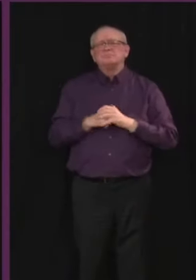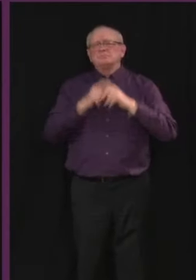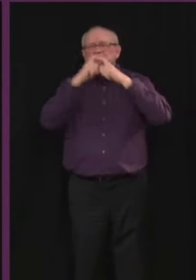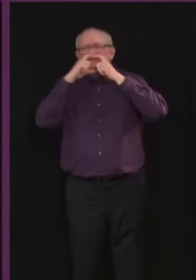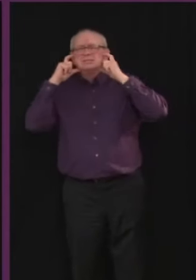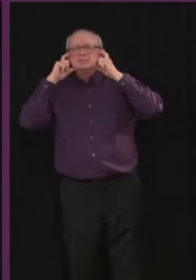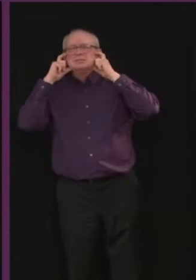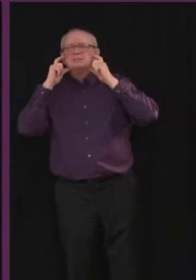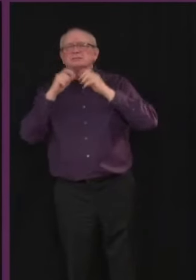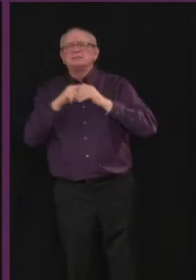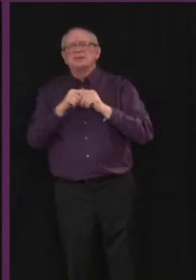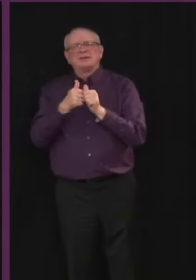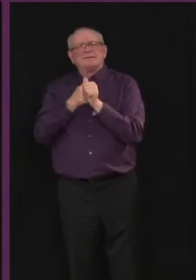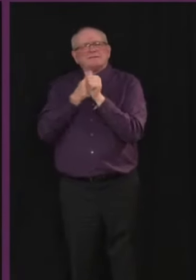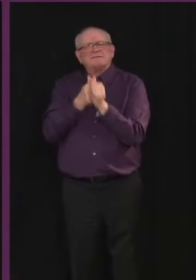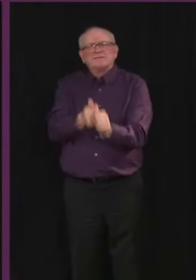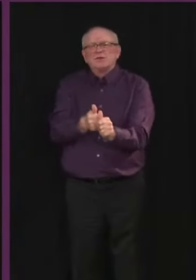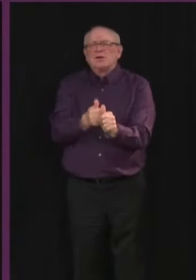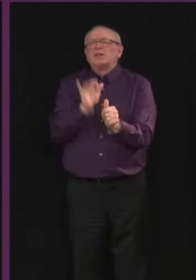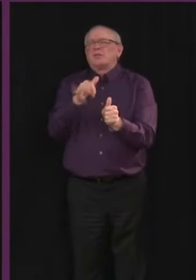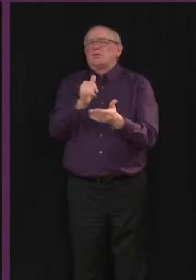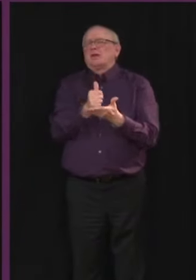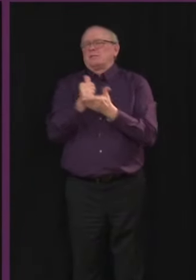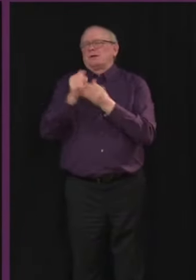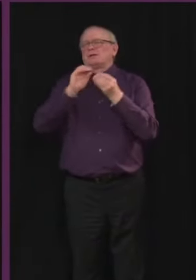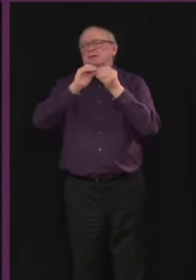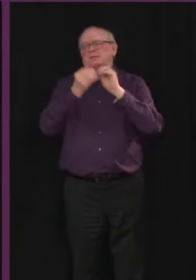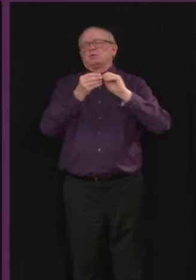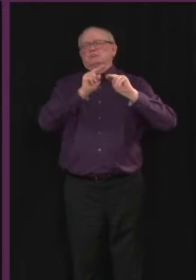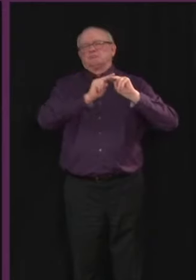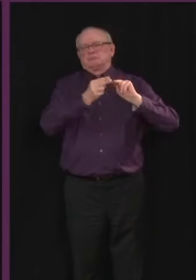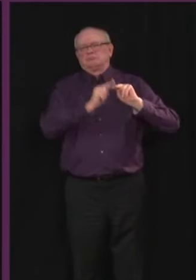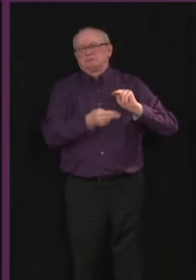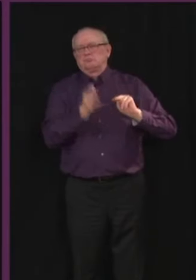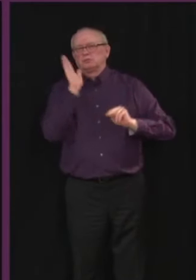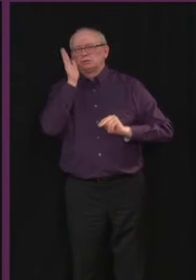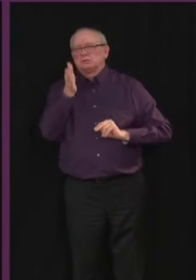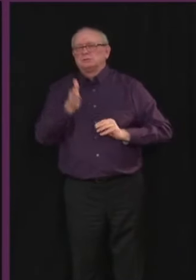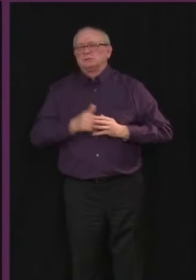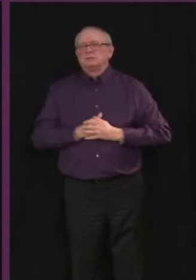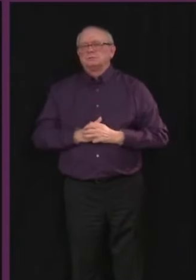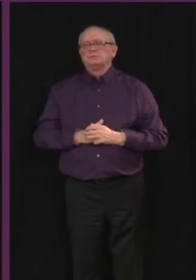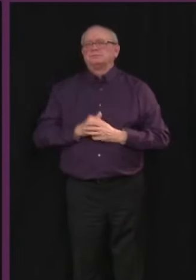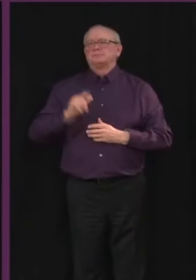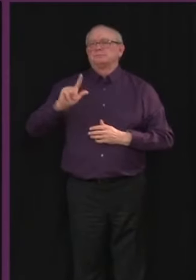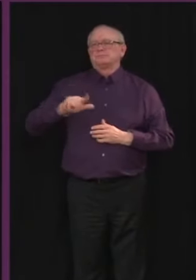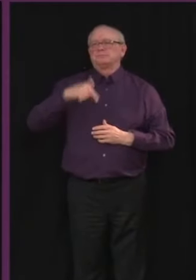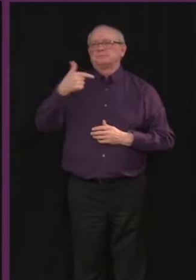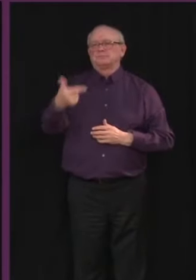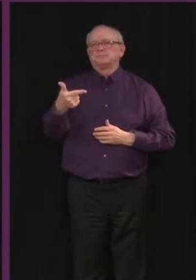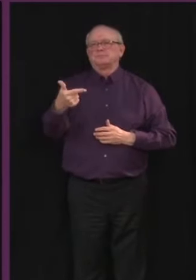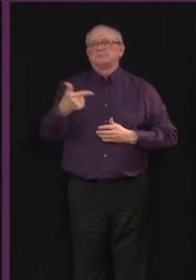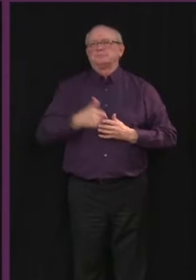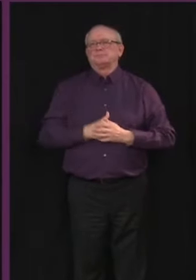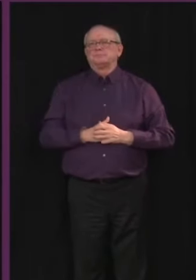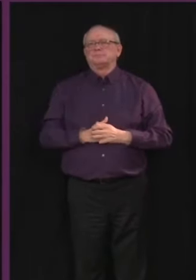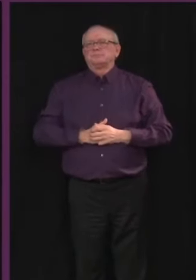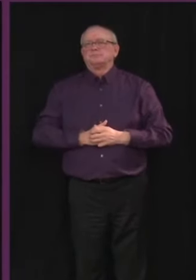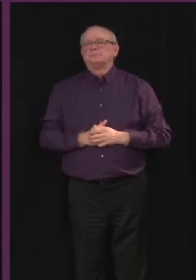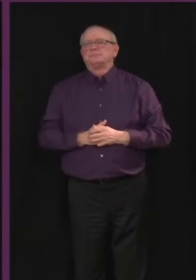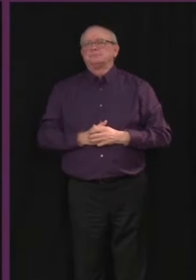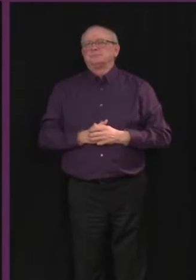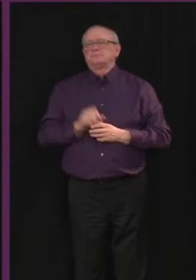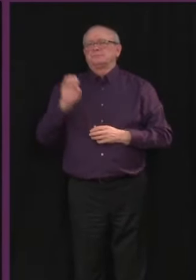bring our numbers down. Operator, can you put through the next caller, please? Thank you. Elise Stolte, Edmonton